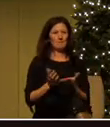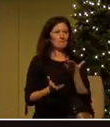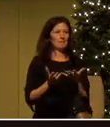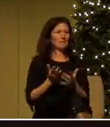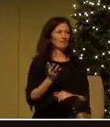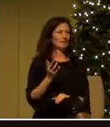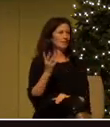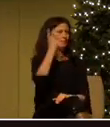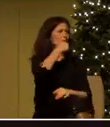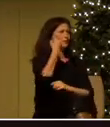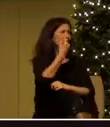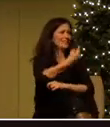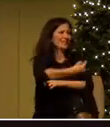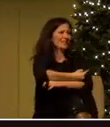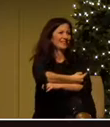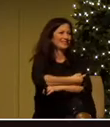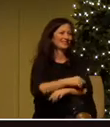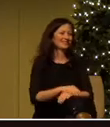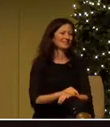beautiful day.